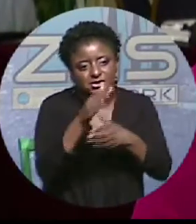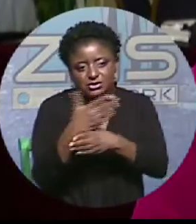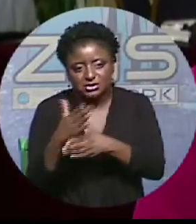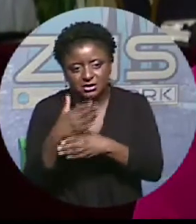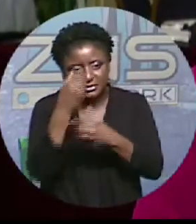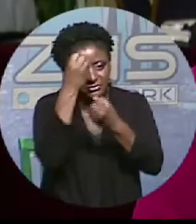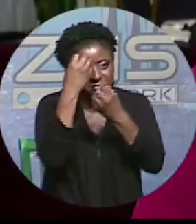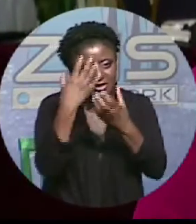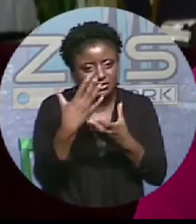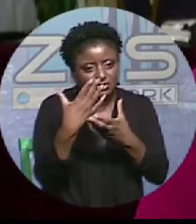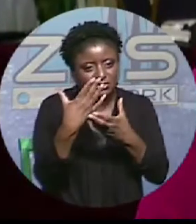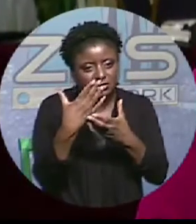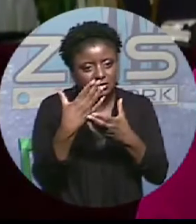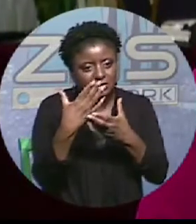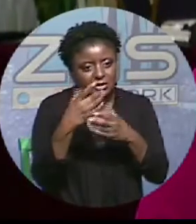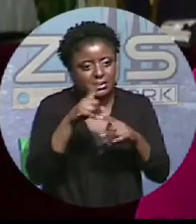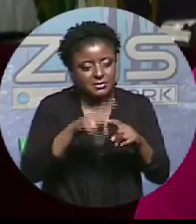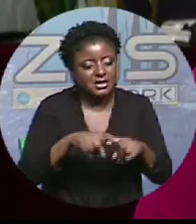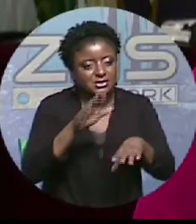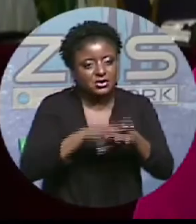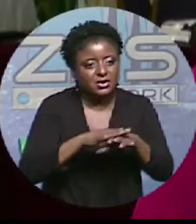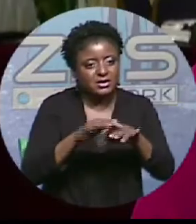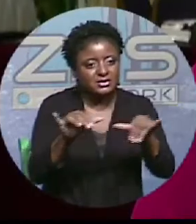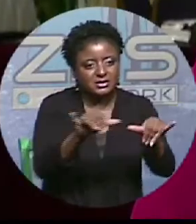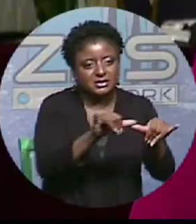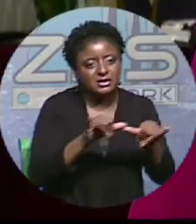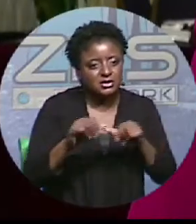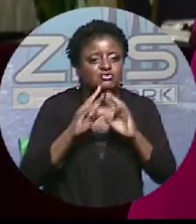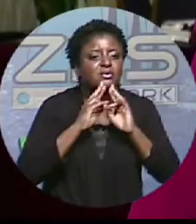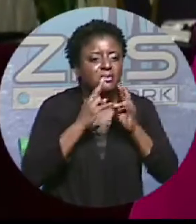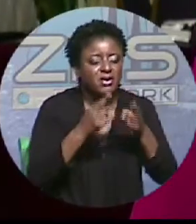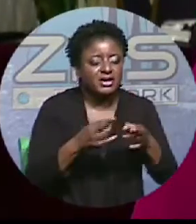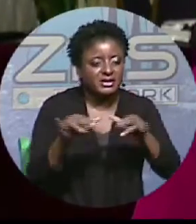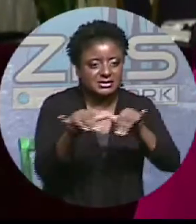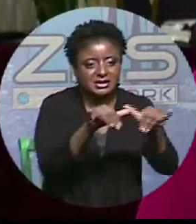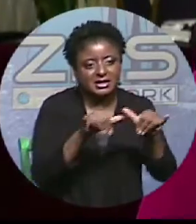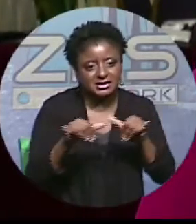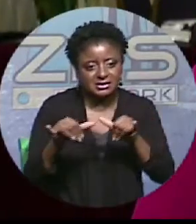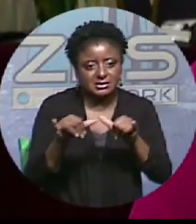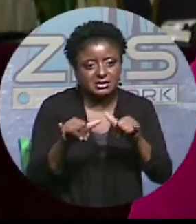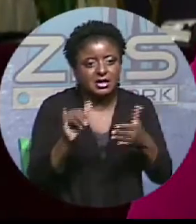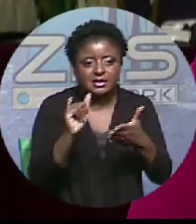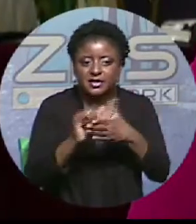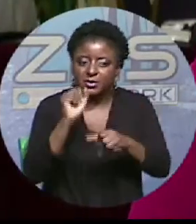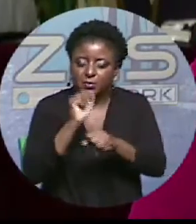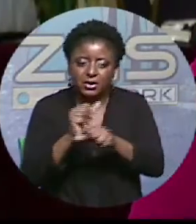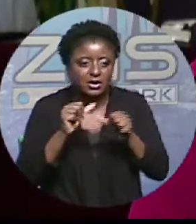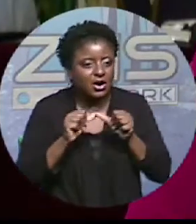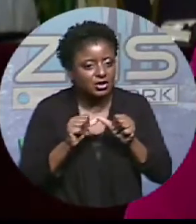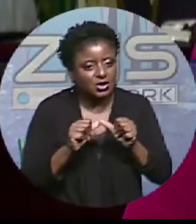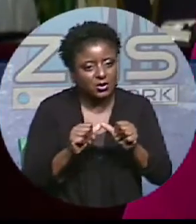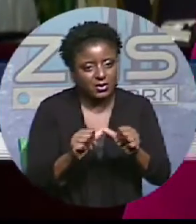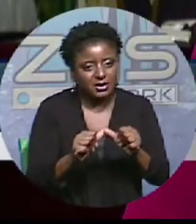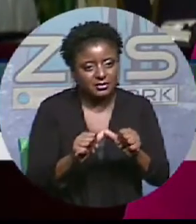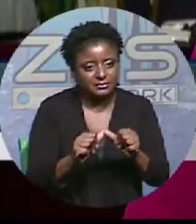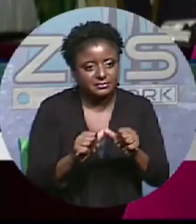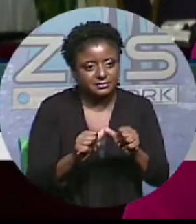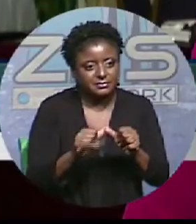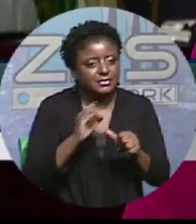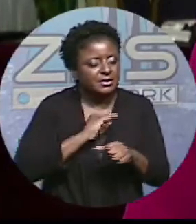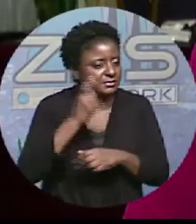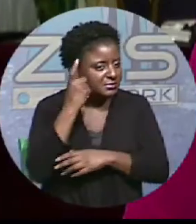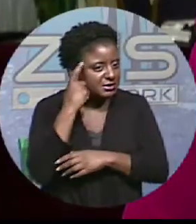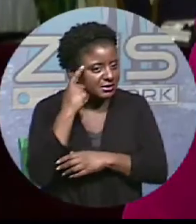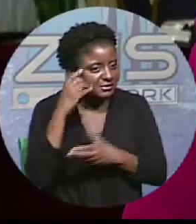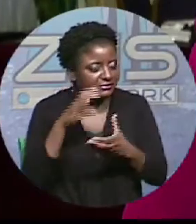Reporting Standard, which is scheduled for 2018, and the work is ongoing in that respect. I believe that